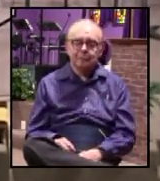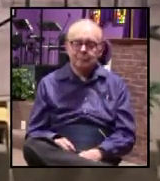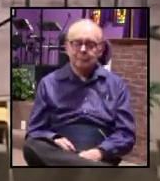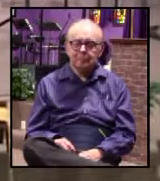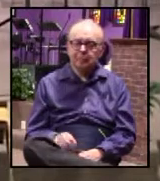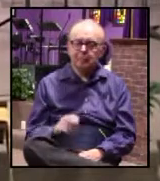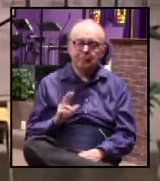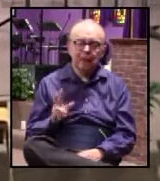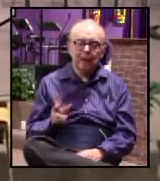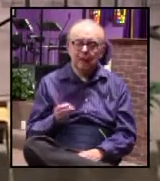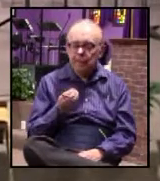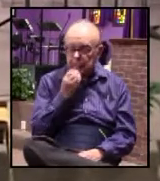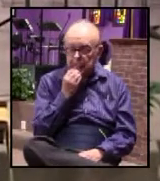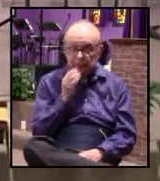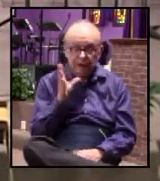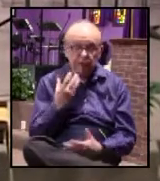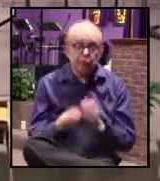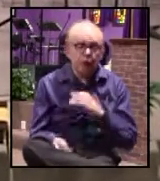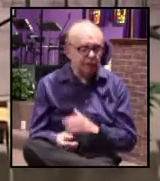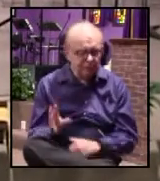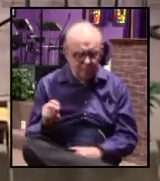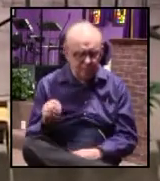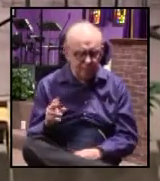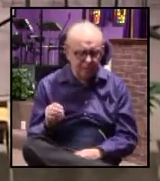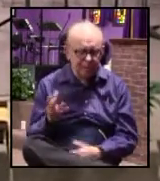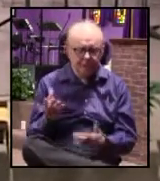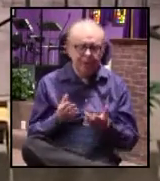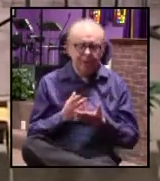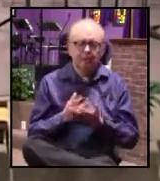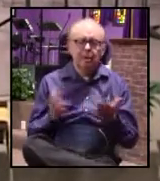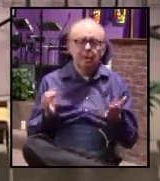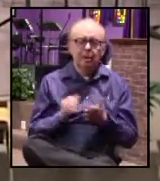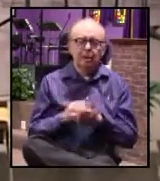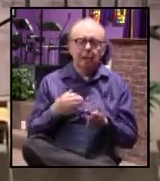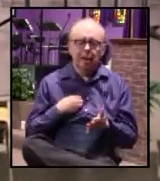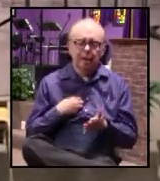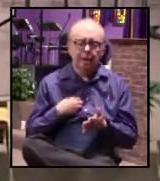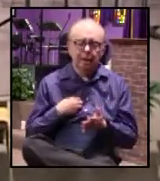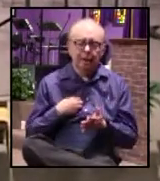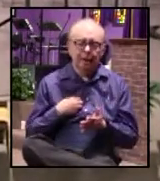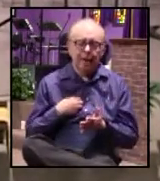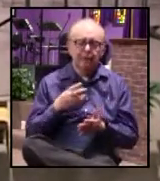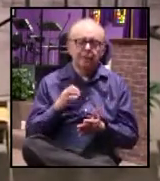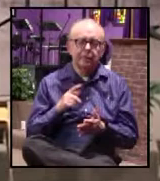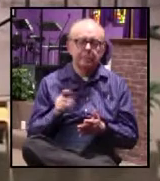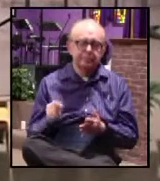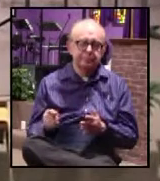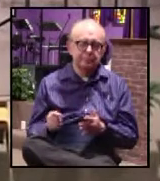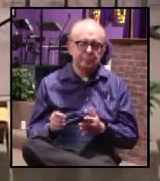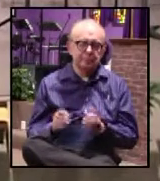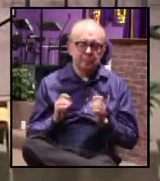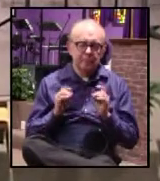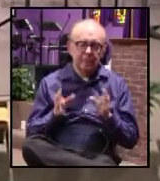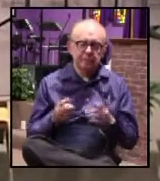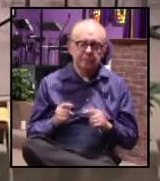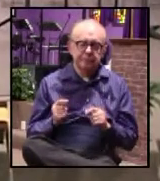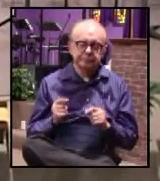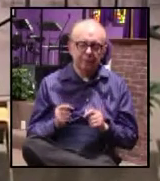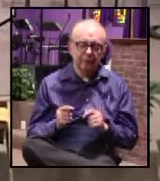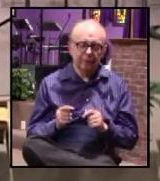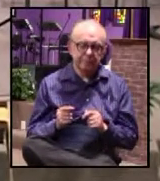It's 3 bites and they're gone. No, I want something that's got some meat in it. And I hate trying to